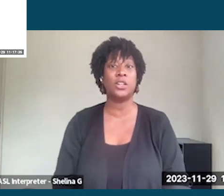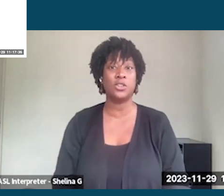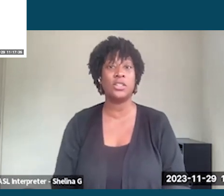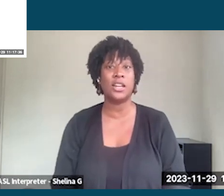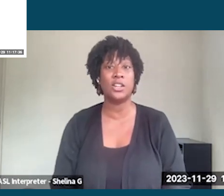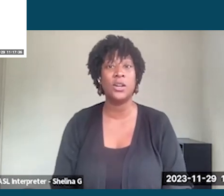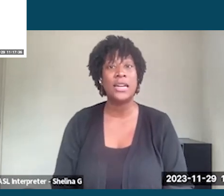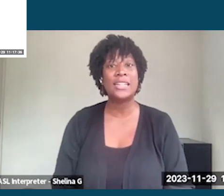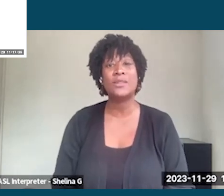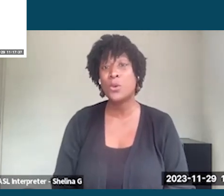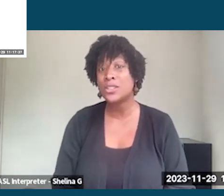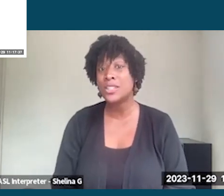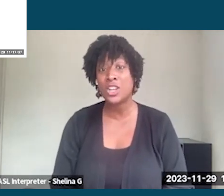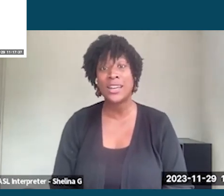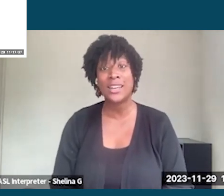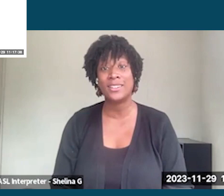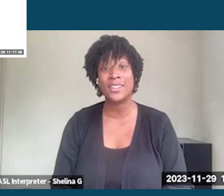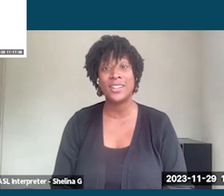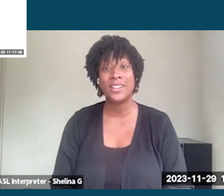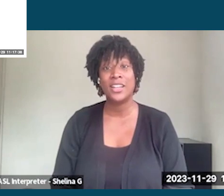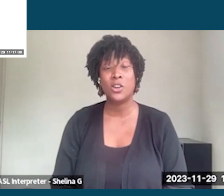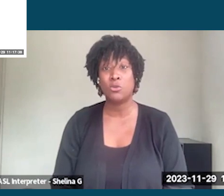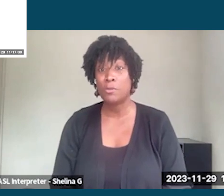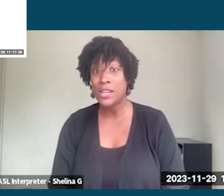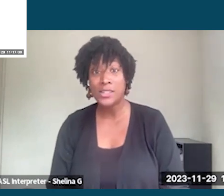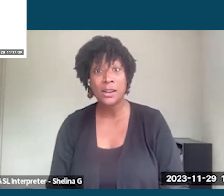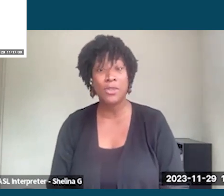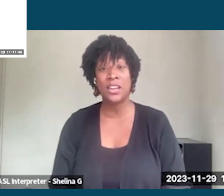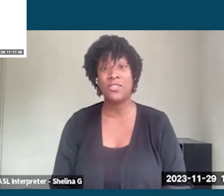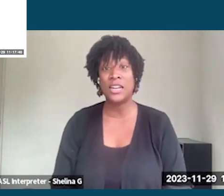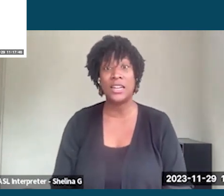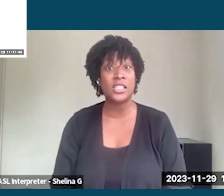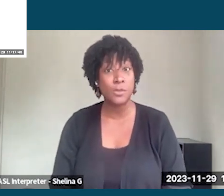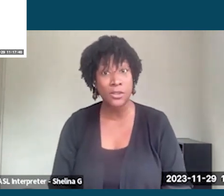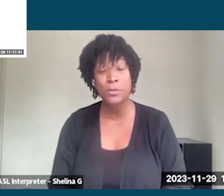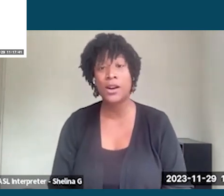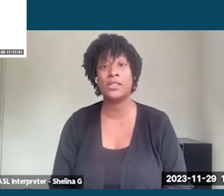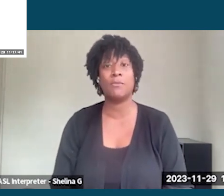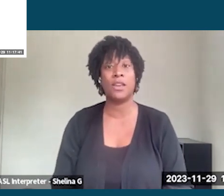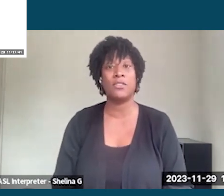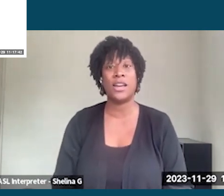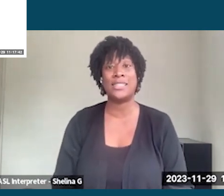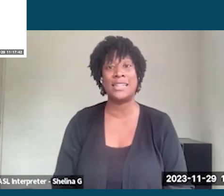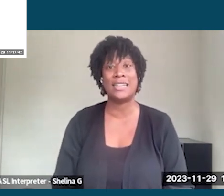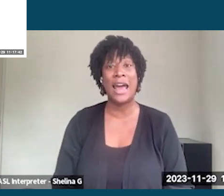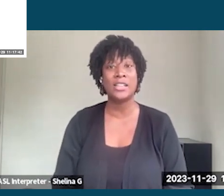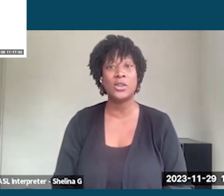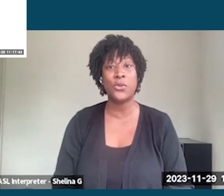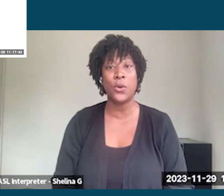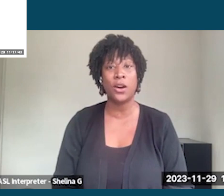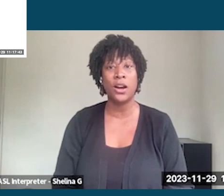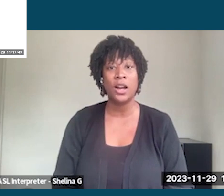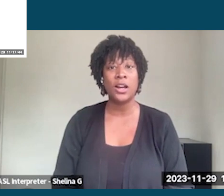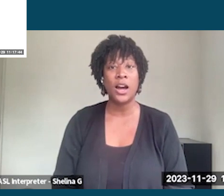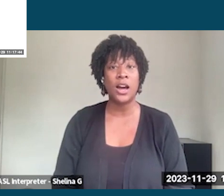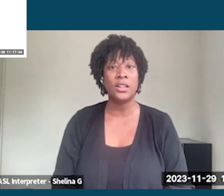face that they don't understand you. It's important to check in, repeat something if needed, expound upon something if that's needed,